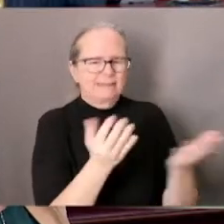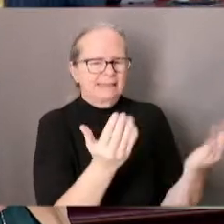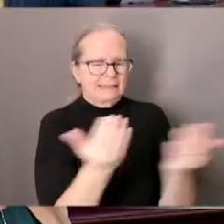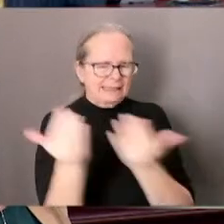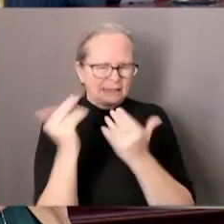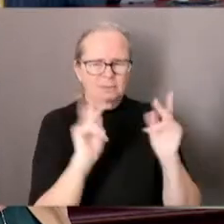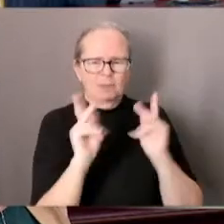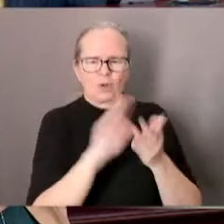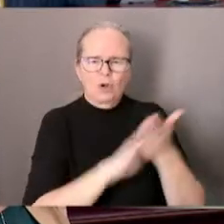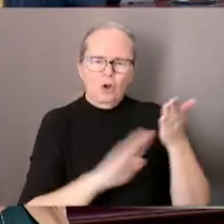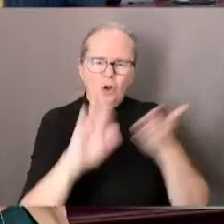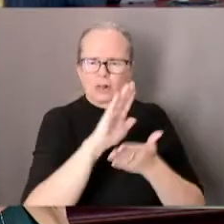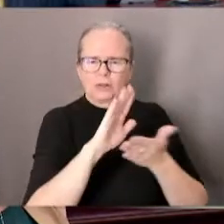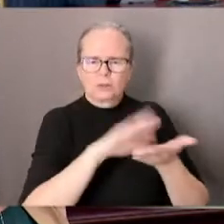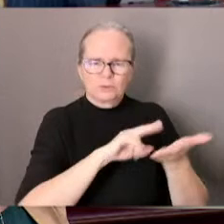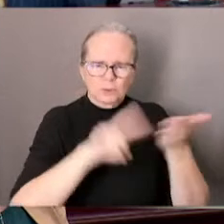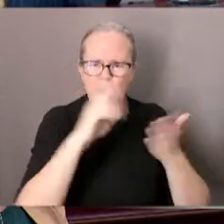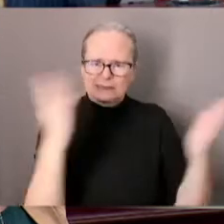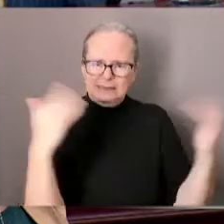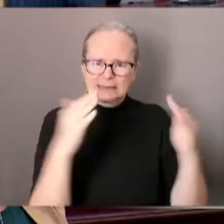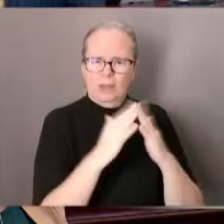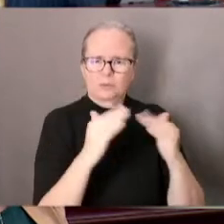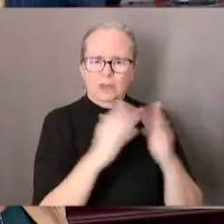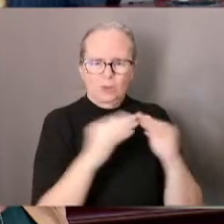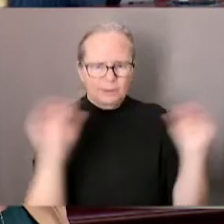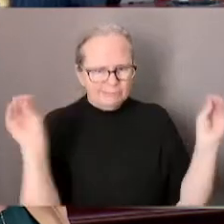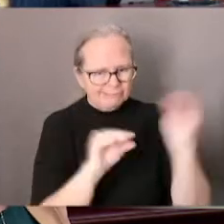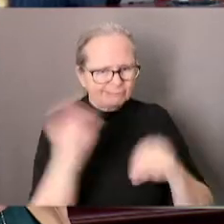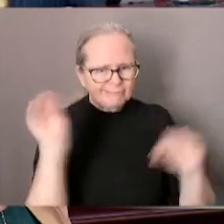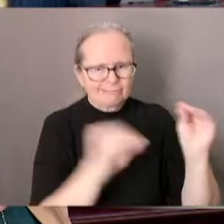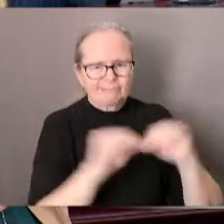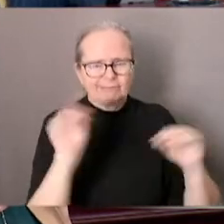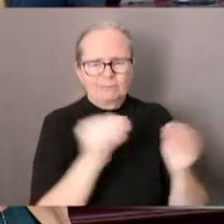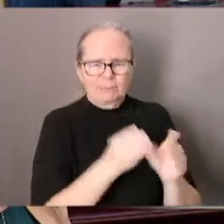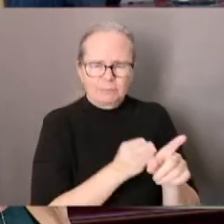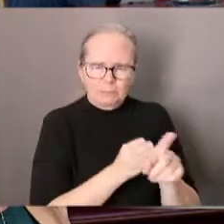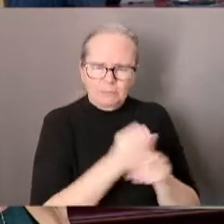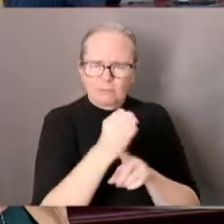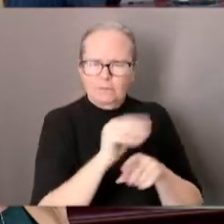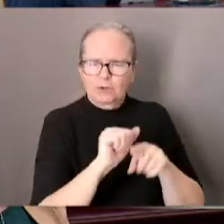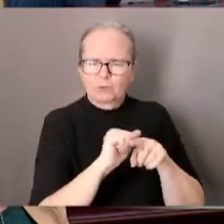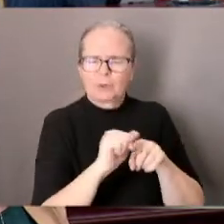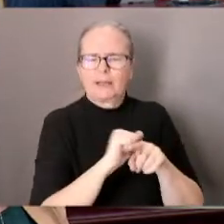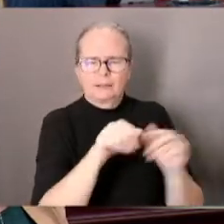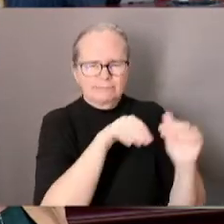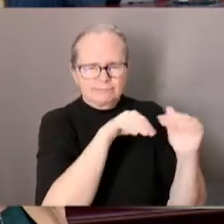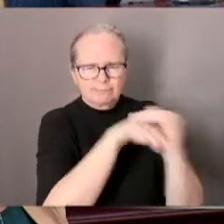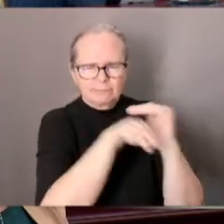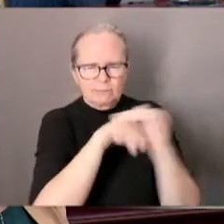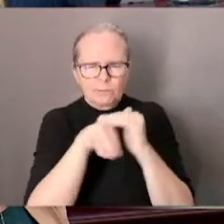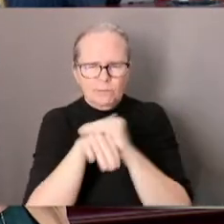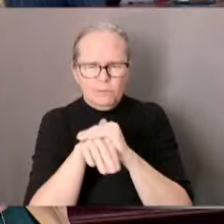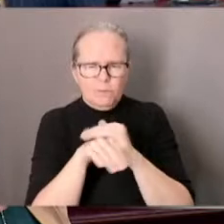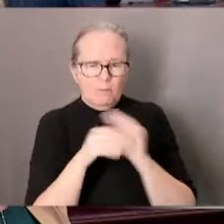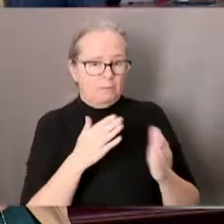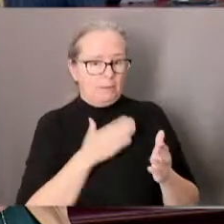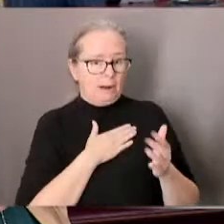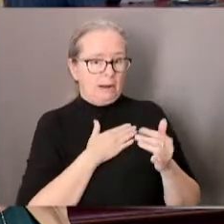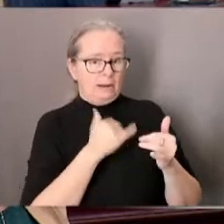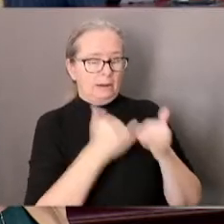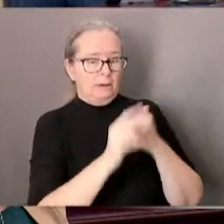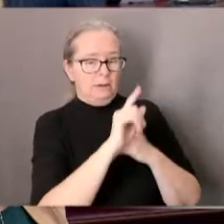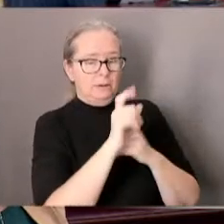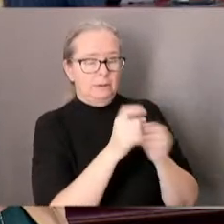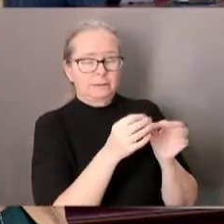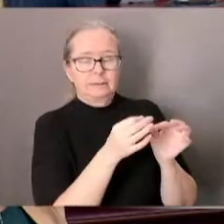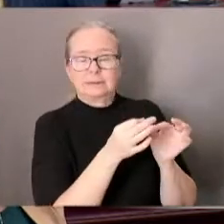Career Training more accessible and so so much more my last question is simple does the minister want to offer my help so that